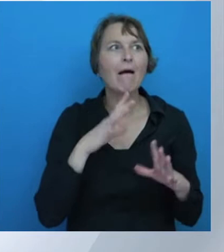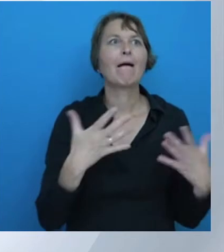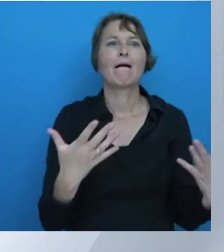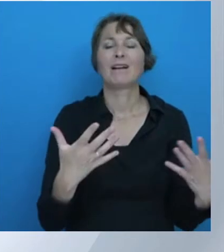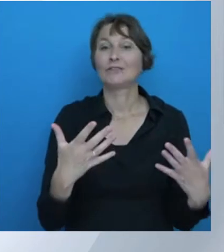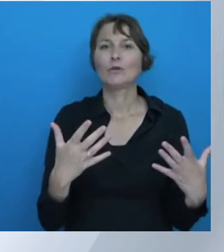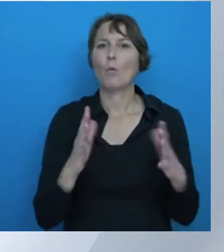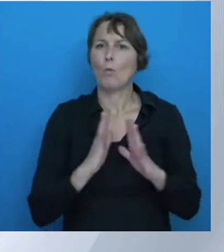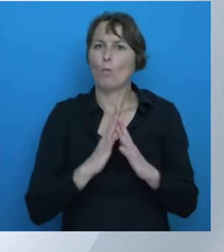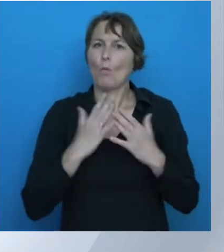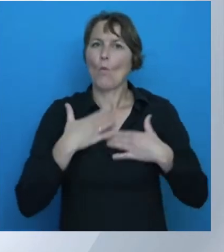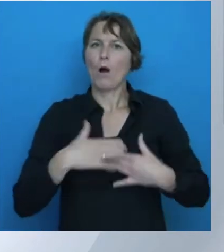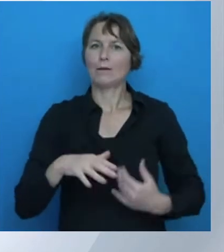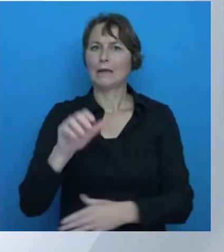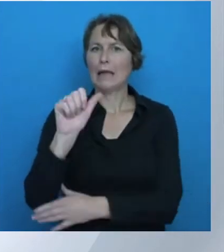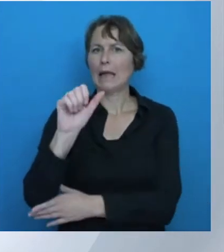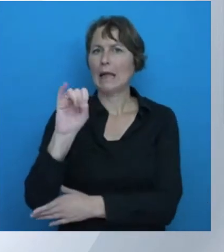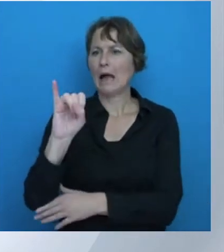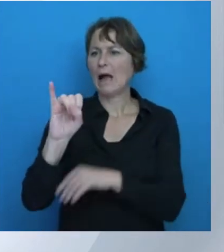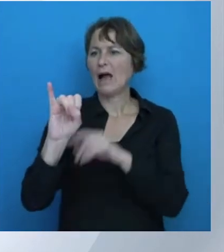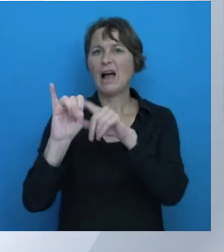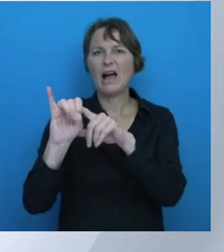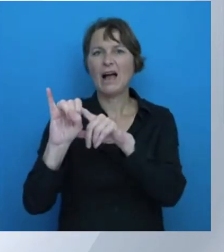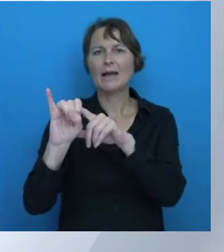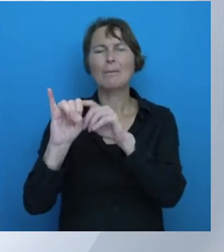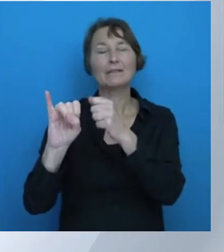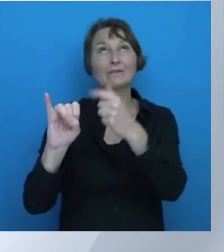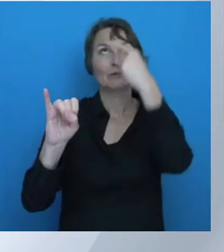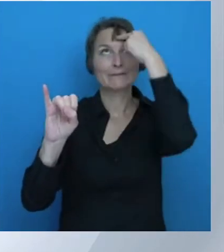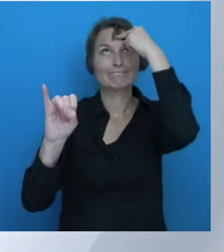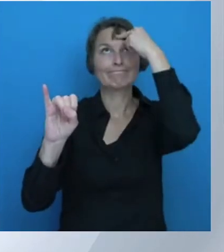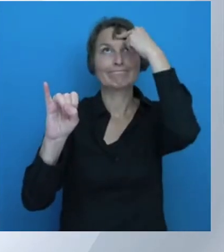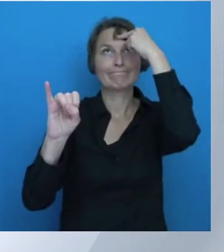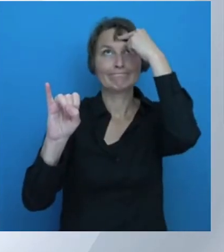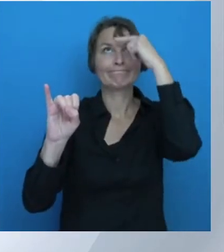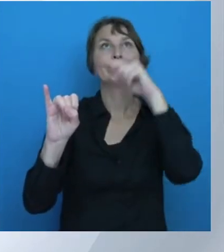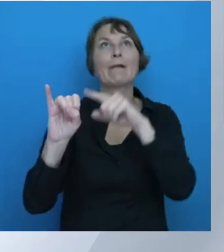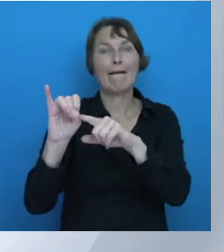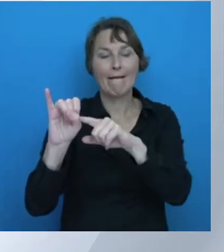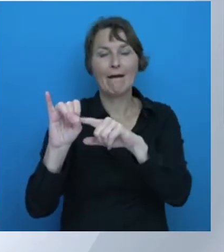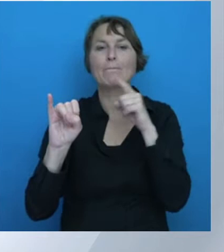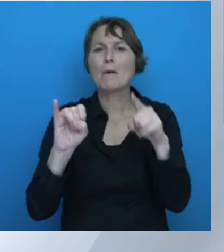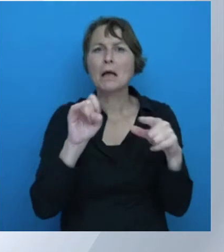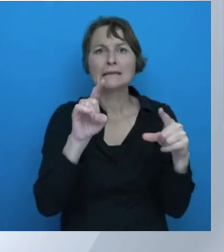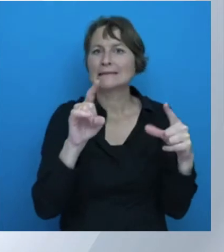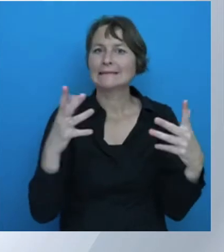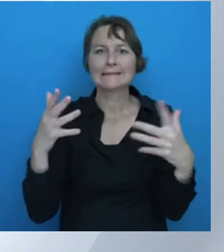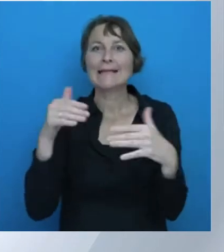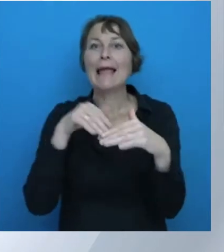that isn't assisting you is scream at it. It should understand that you're suffering and that you have accessibility requirements.